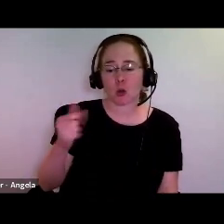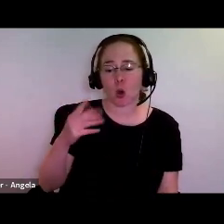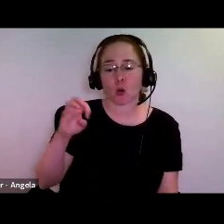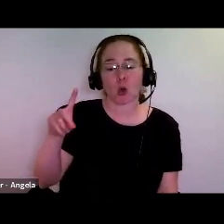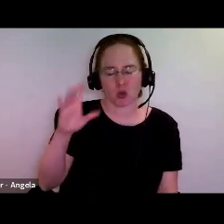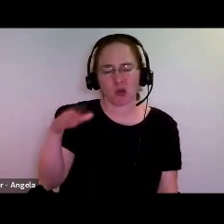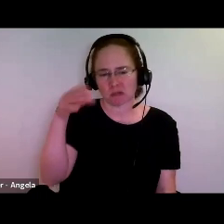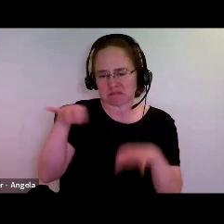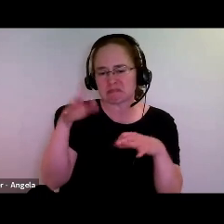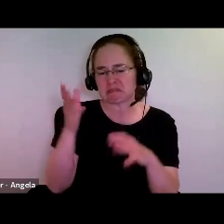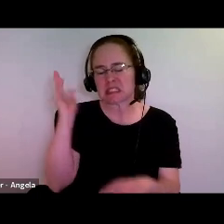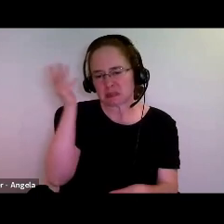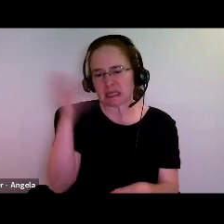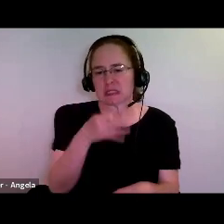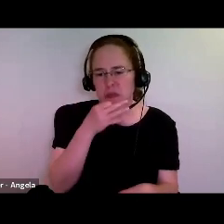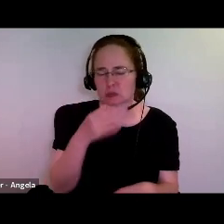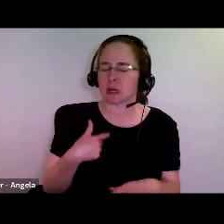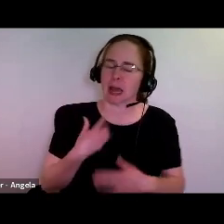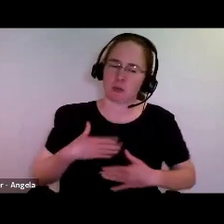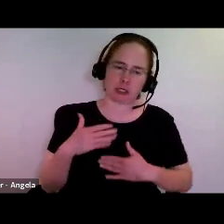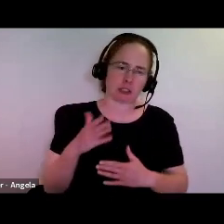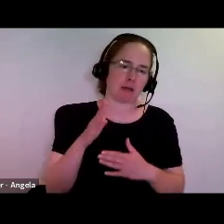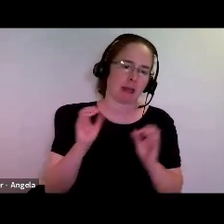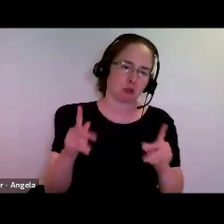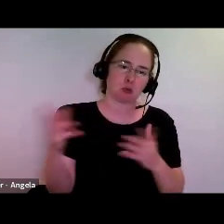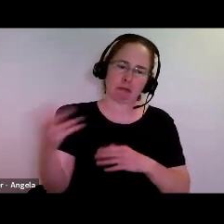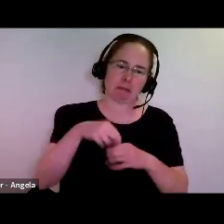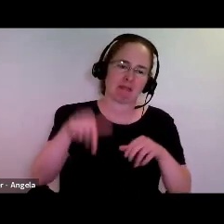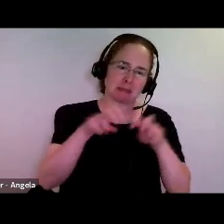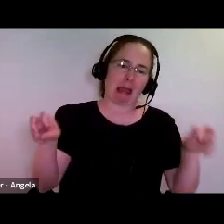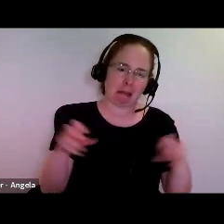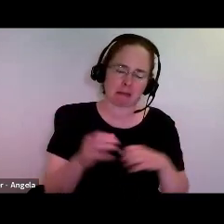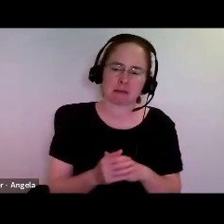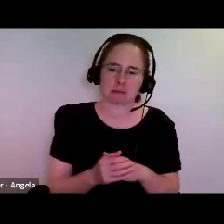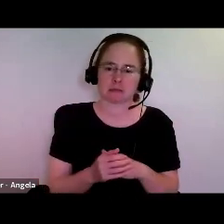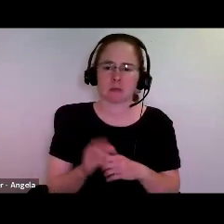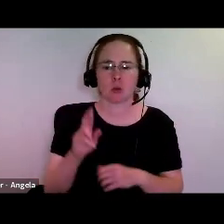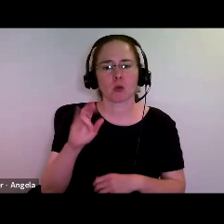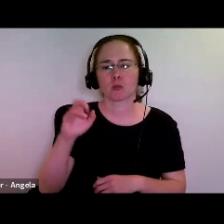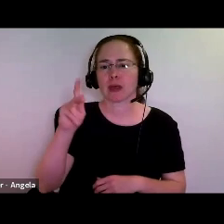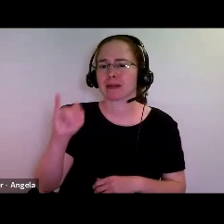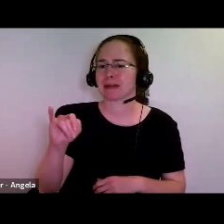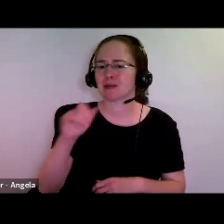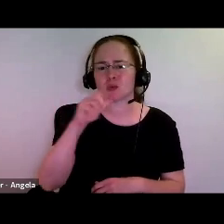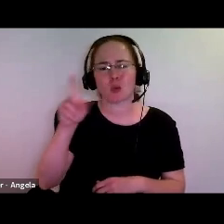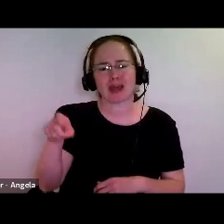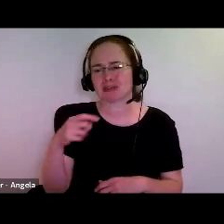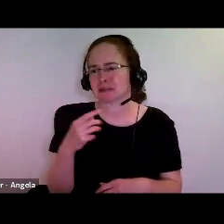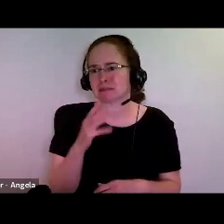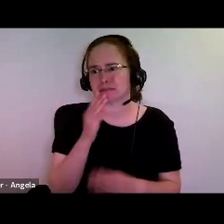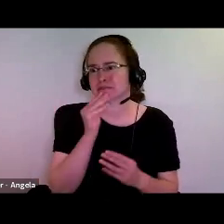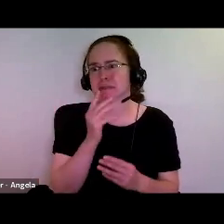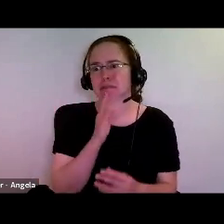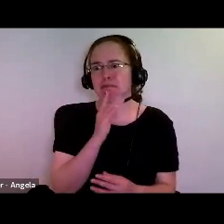the opportunity to be part of this panel. And Ricky, you don't have to say out loud or